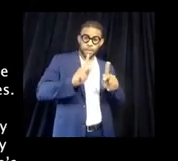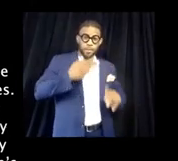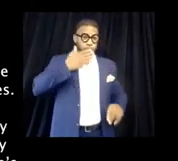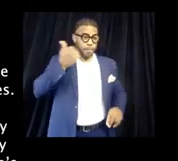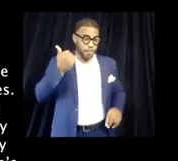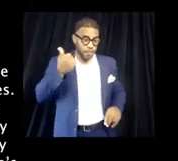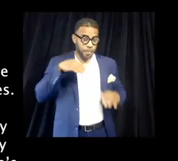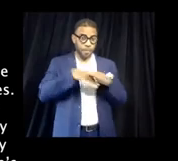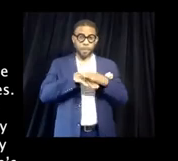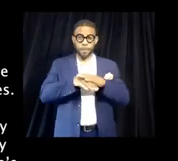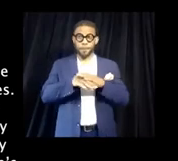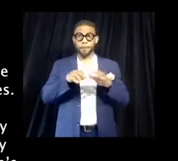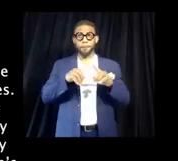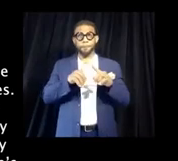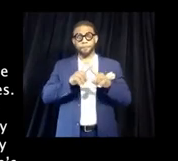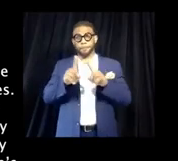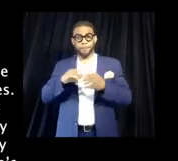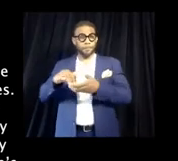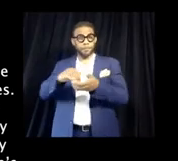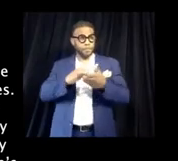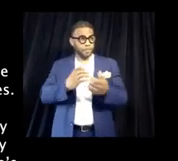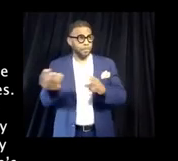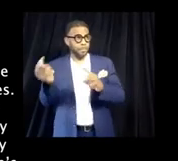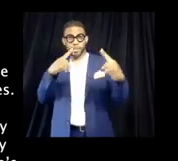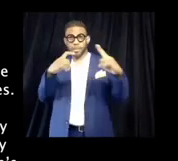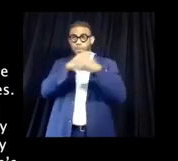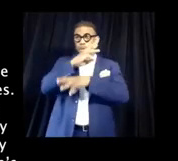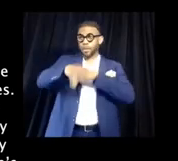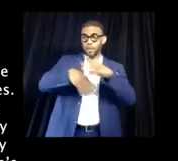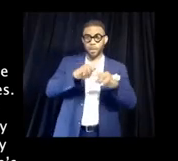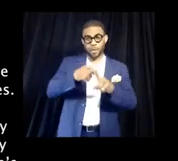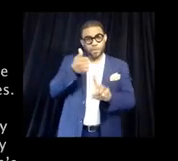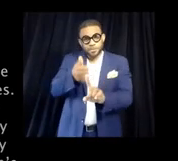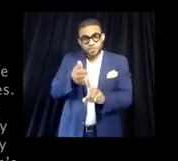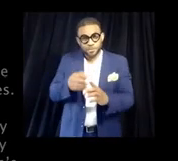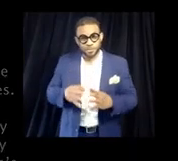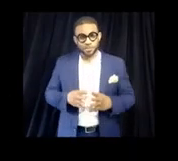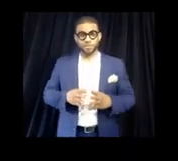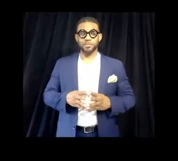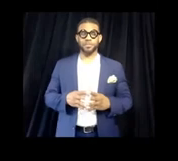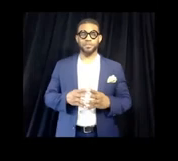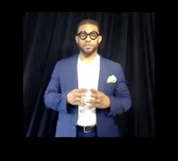tool gives people better access to the complexity of the world and of themselves.